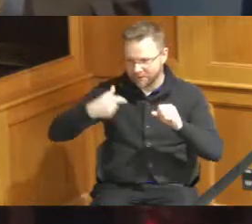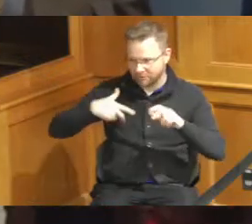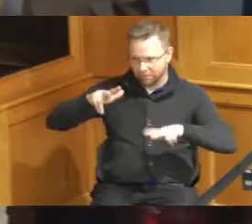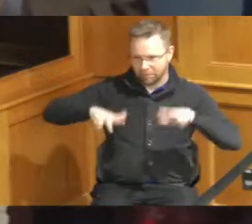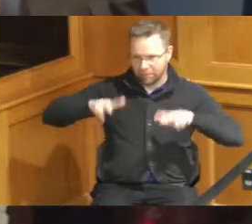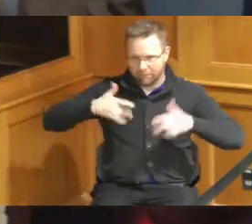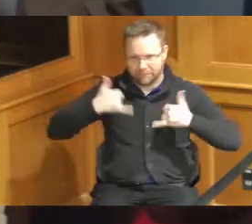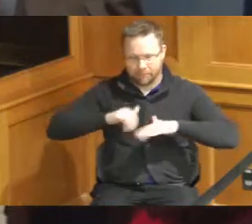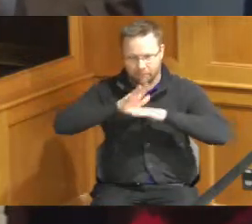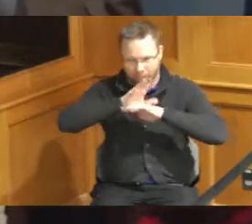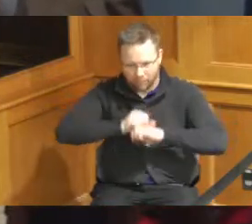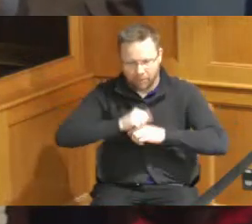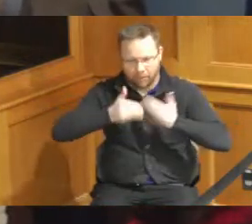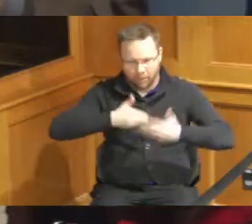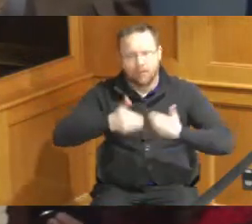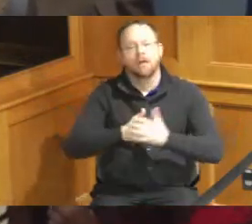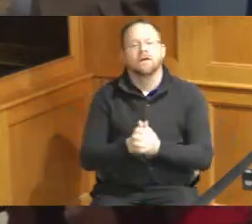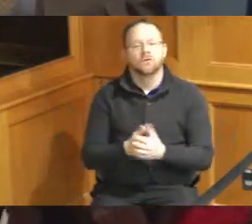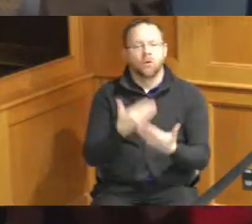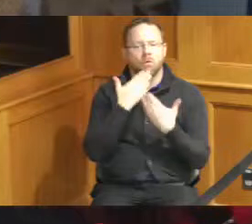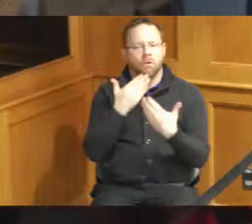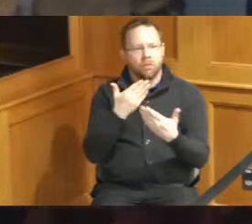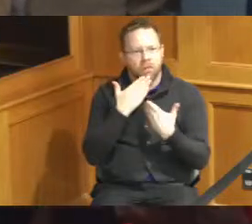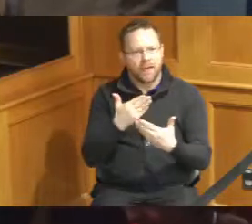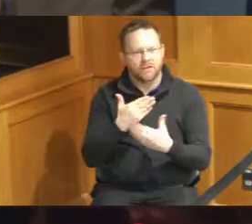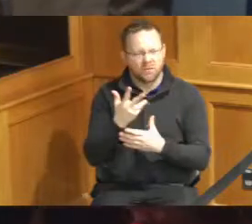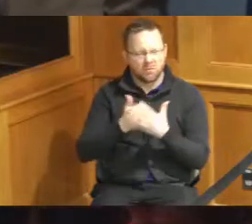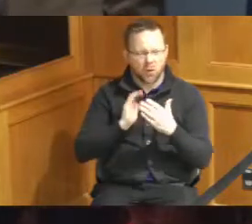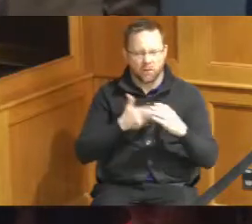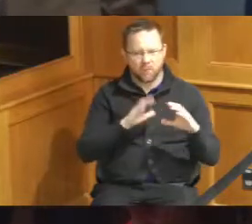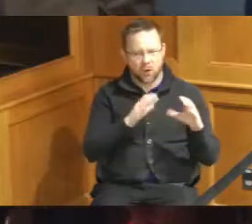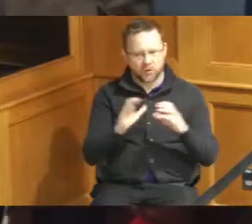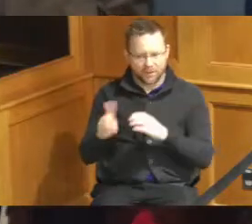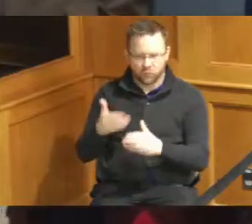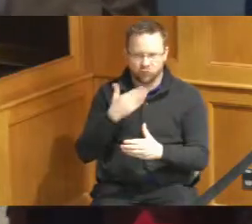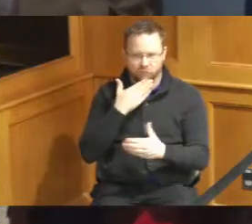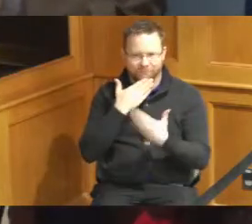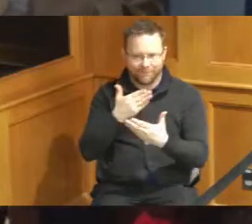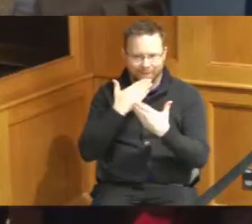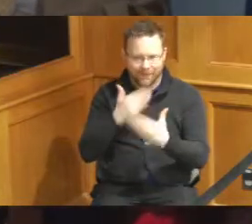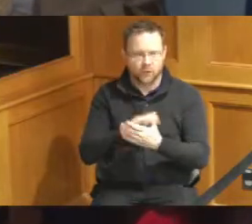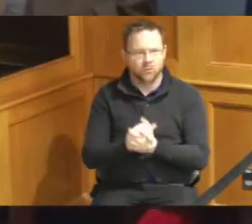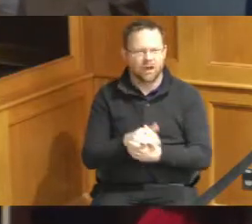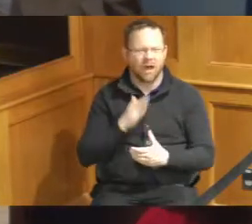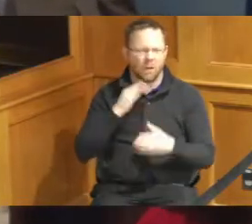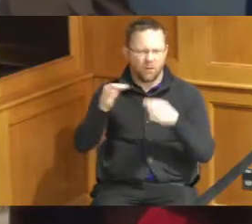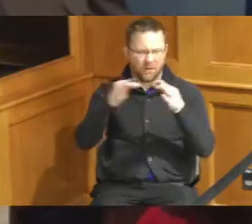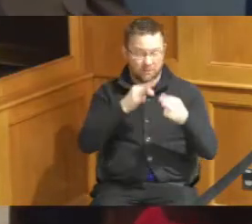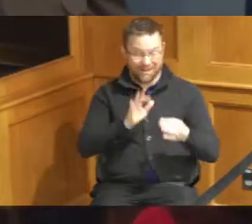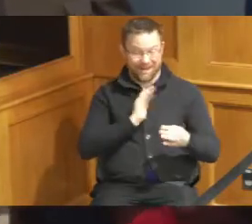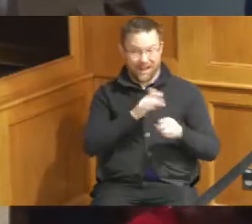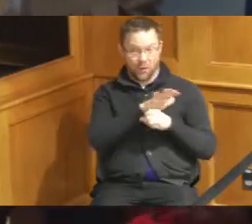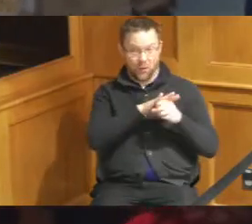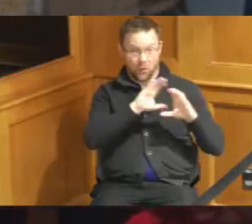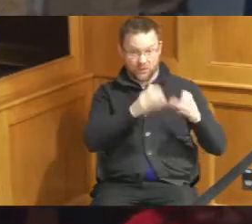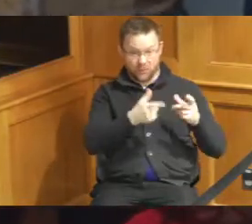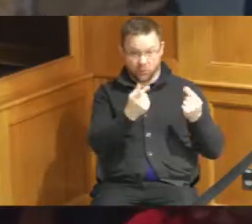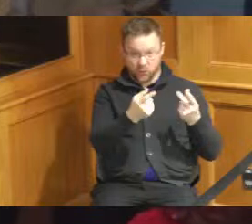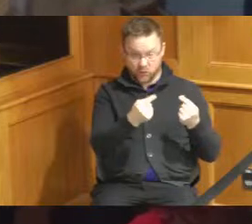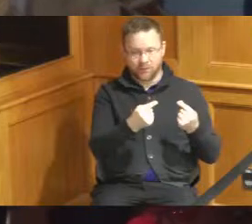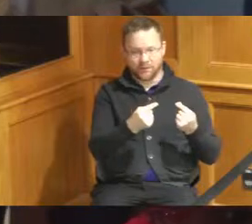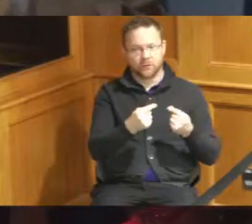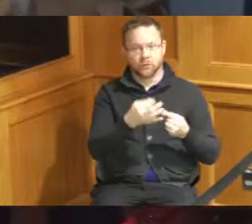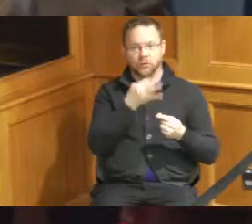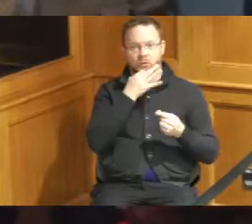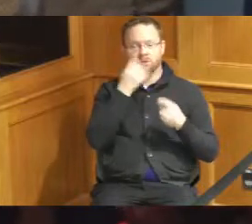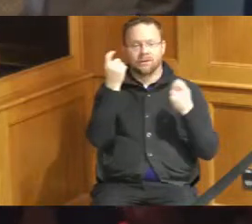thank you on behalf of both of our chapters. I'll tell you a little bit about some of the things that our local chapter is doing. Again, we're celebrating